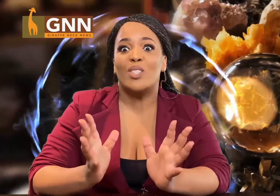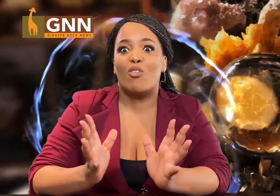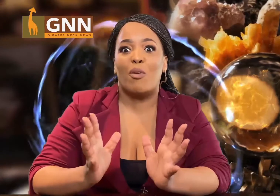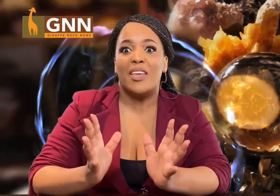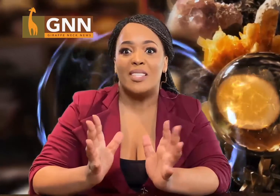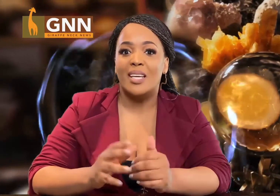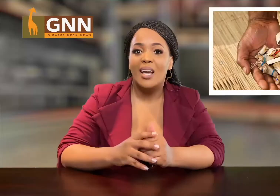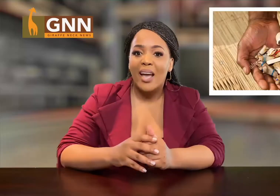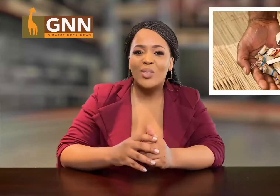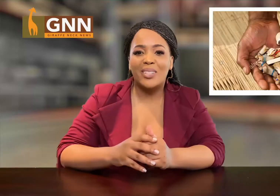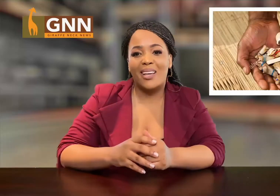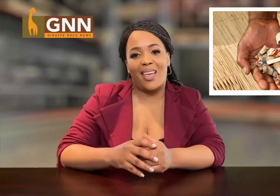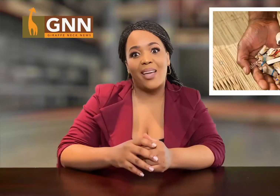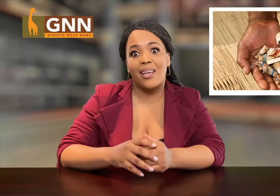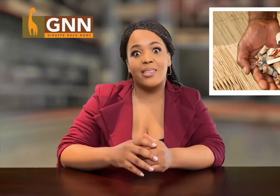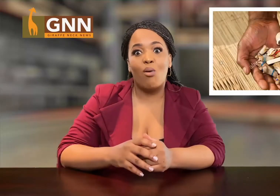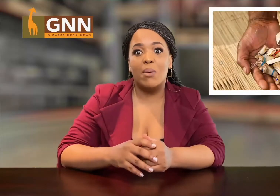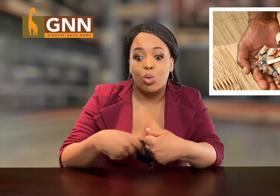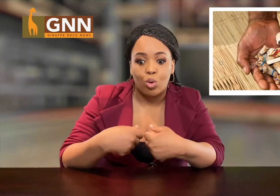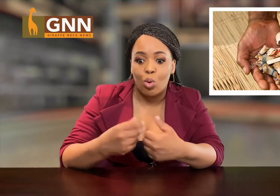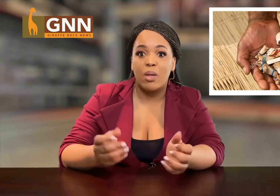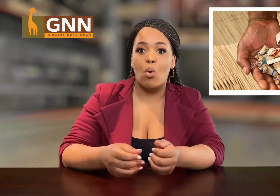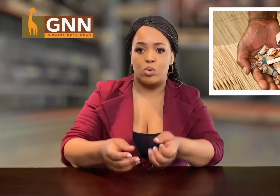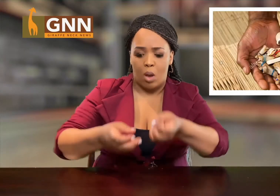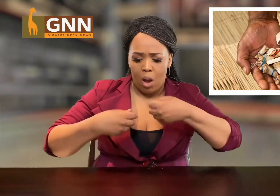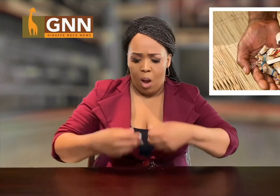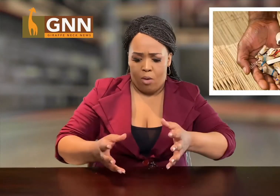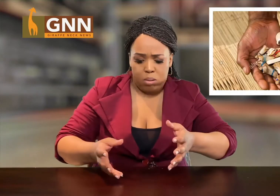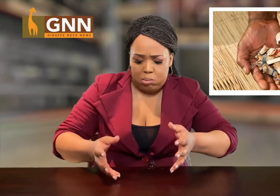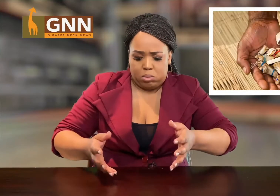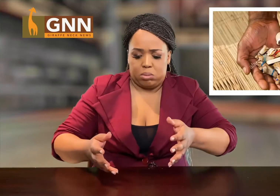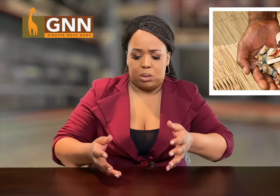special powers of prophecy. It's not like they hire Sangoma to throw the bones.